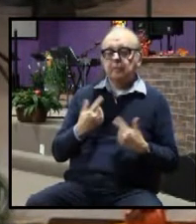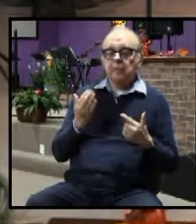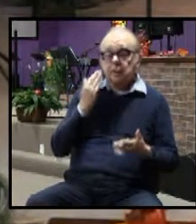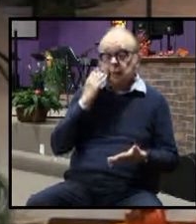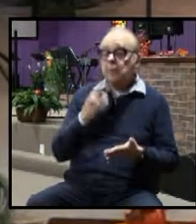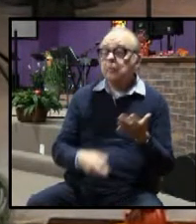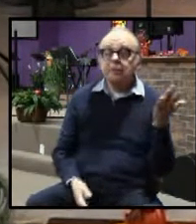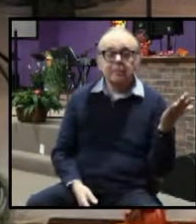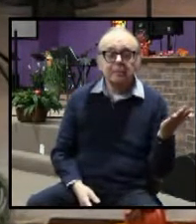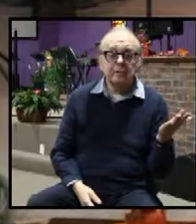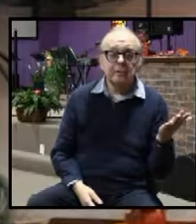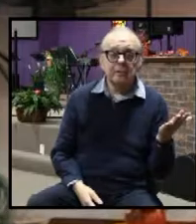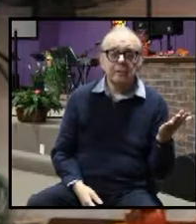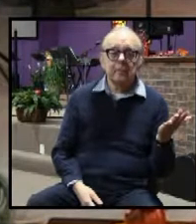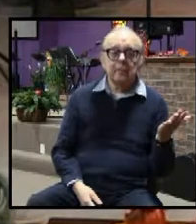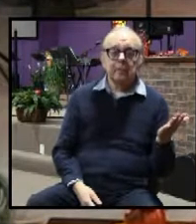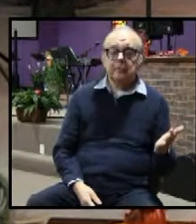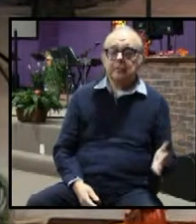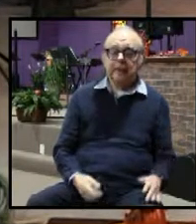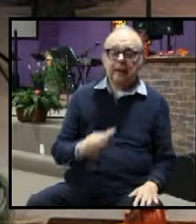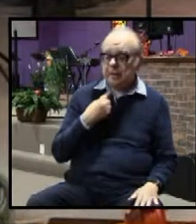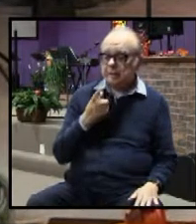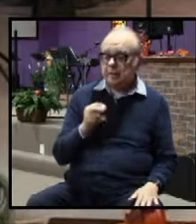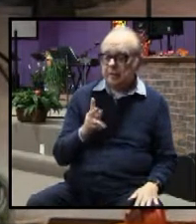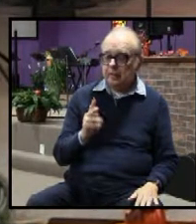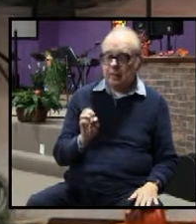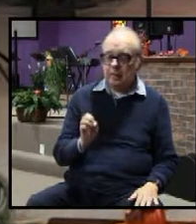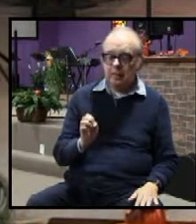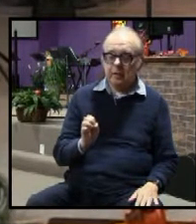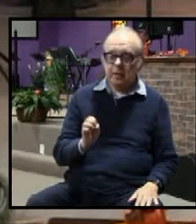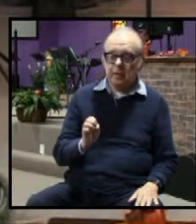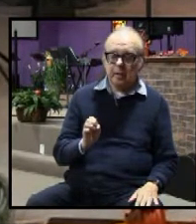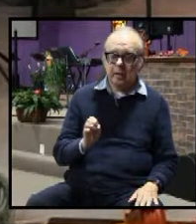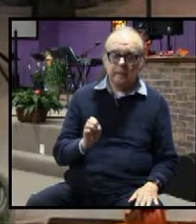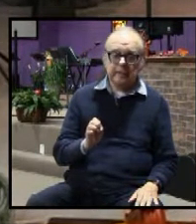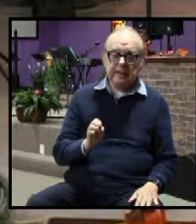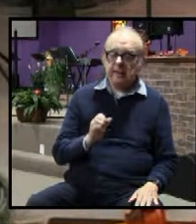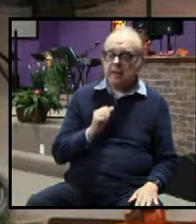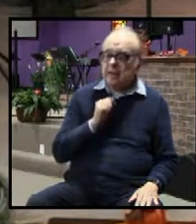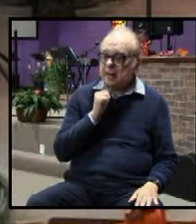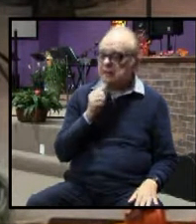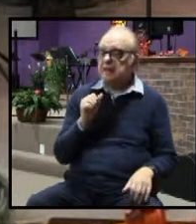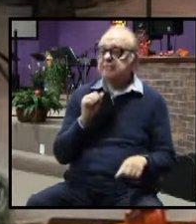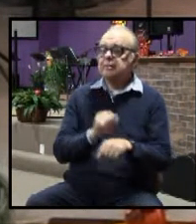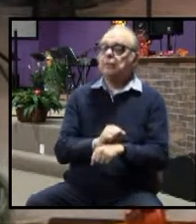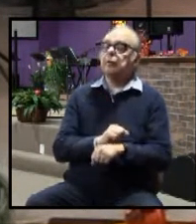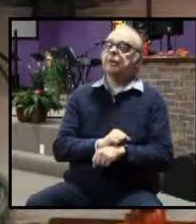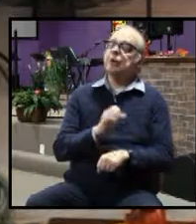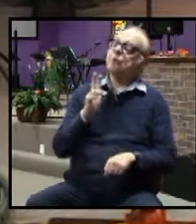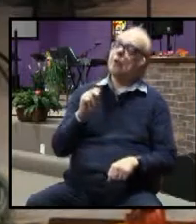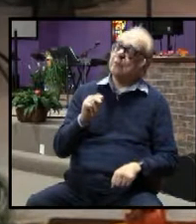life. And you know what? He's to tell you, Luke, but Luke Skywalker, that doesn't work.